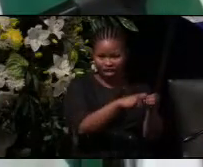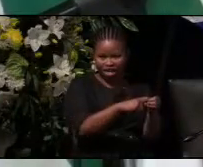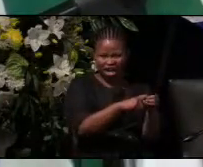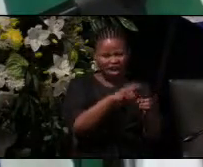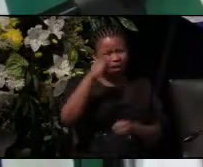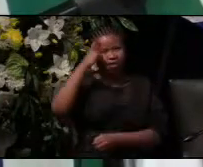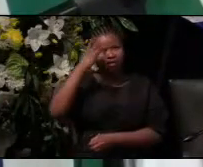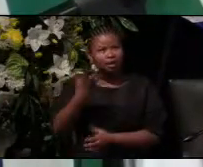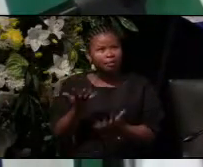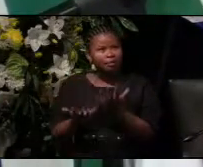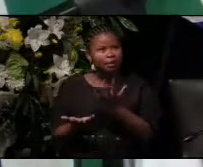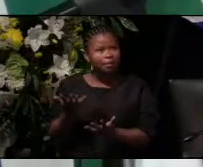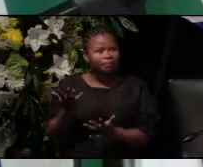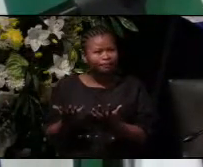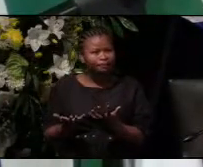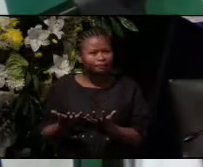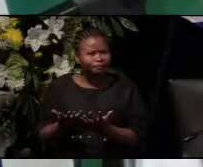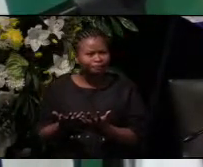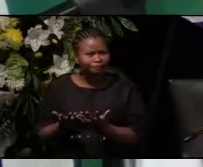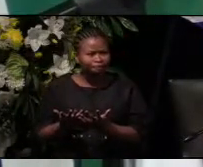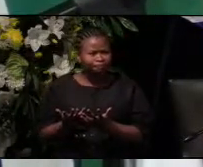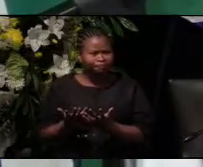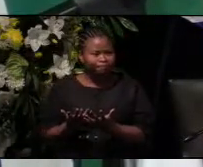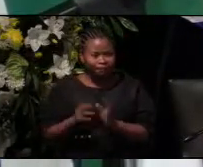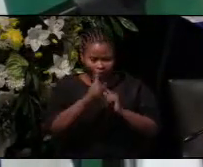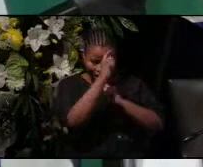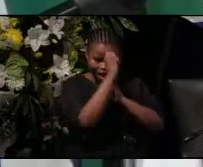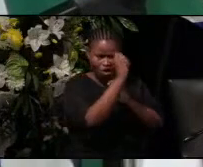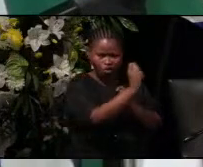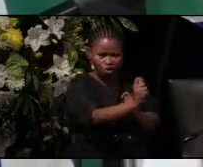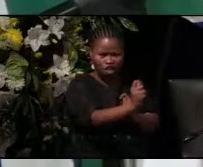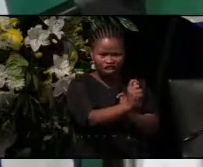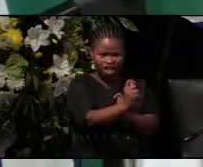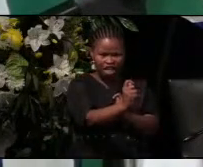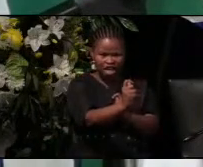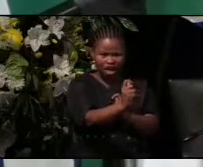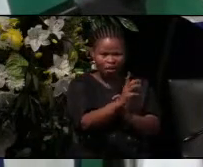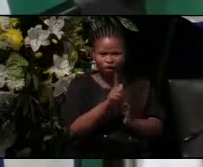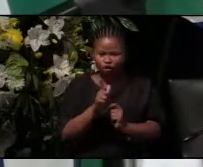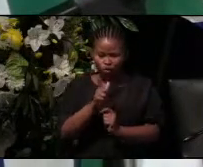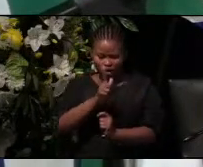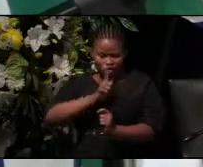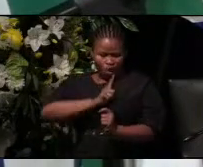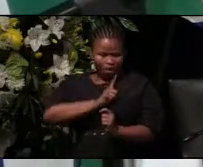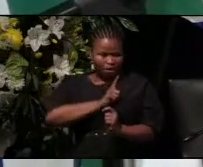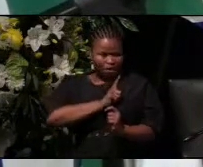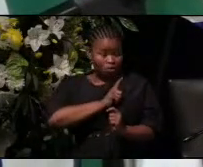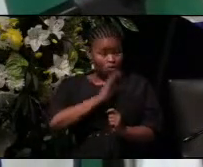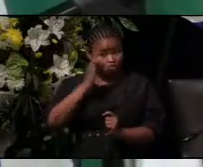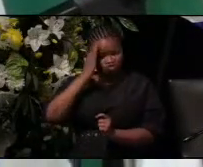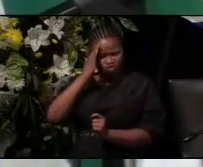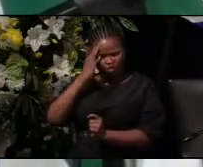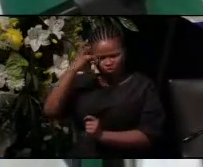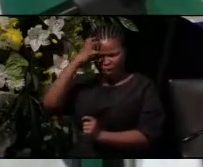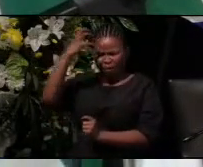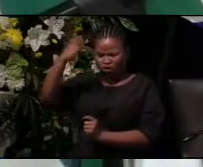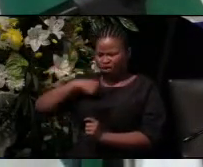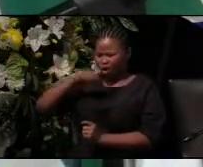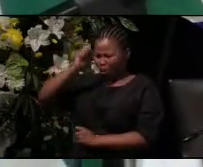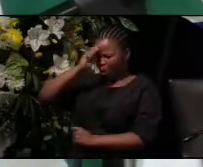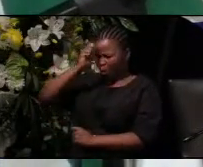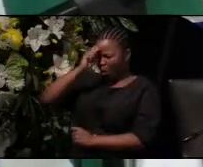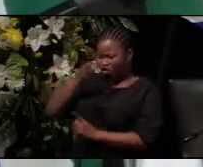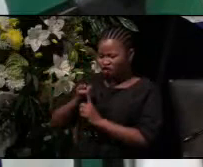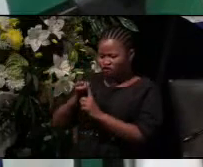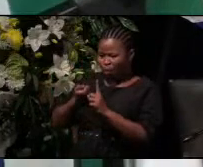and I think that I must just acknowledge the ones I was told I'm a boy